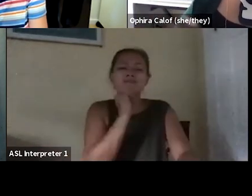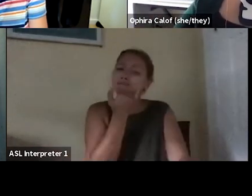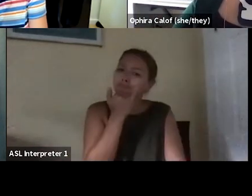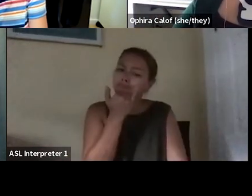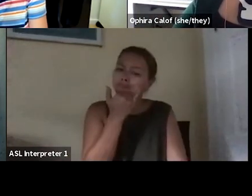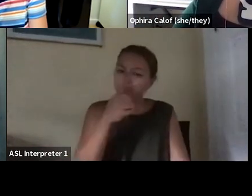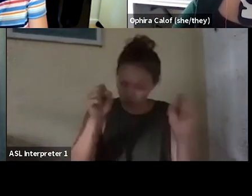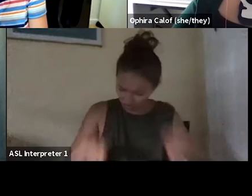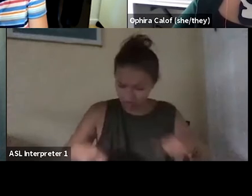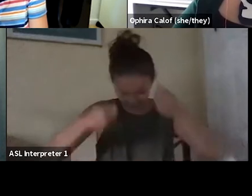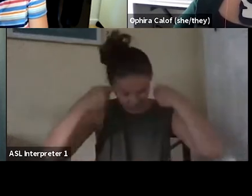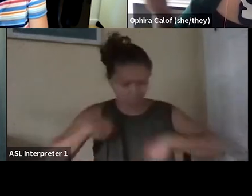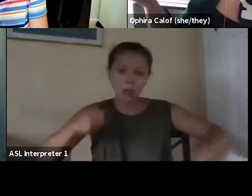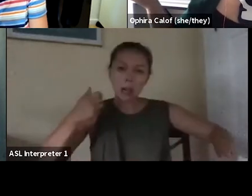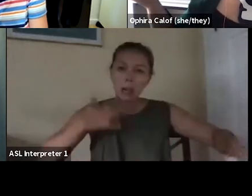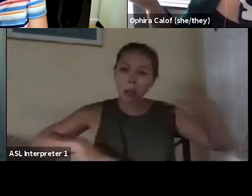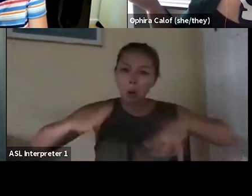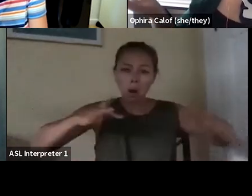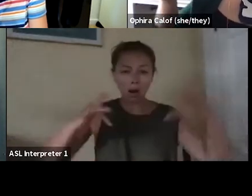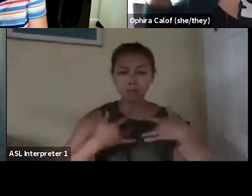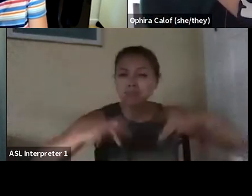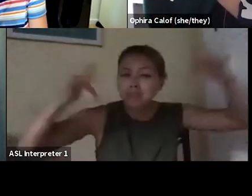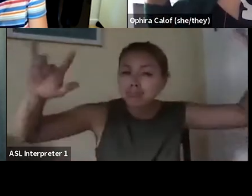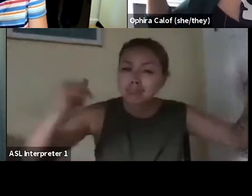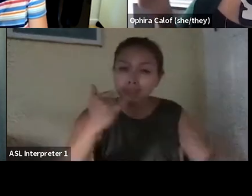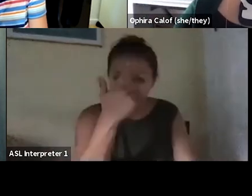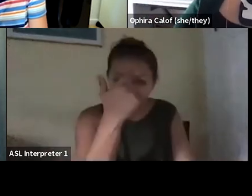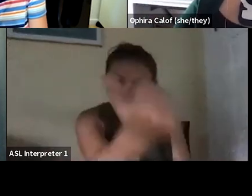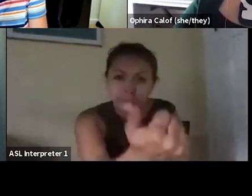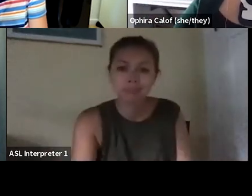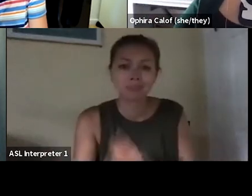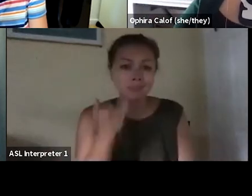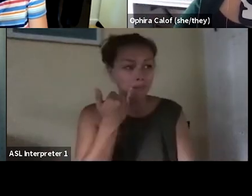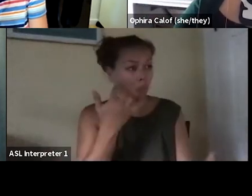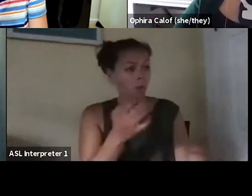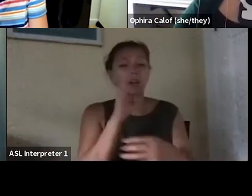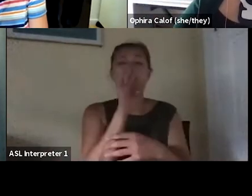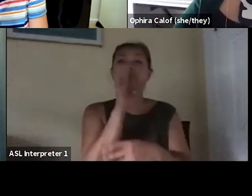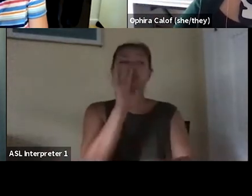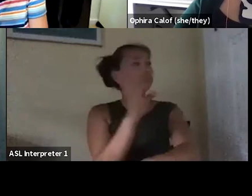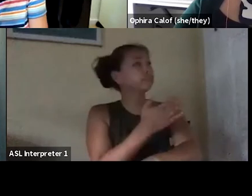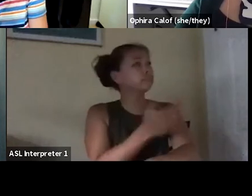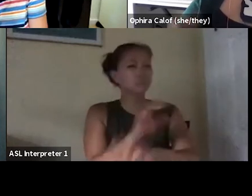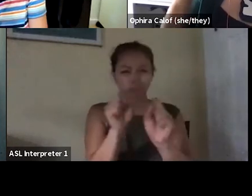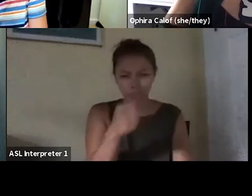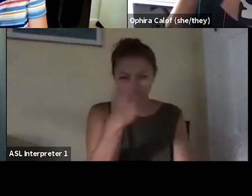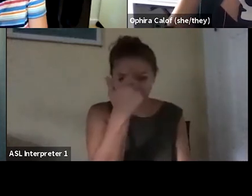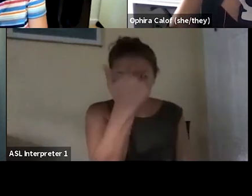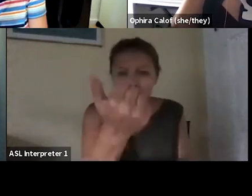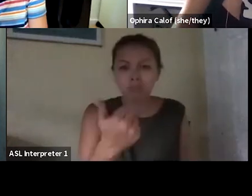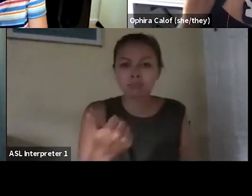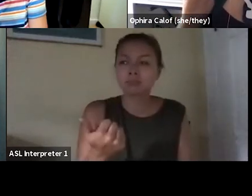you don't want to. You can sing opera, I sing opera on the stage. It wasn't all necessarily having to